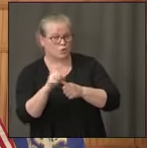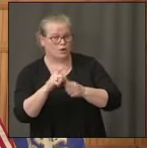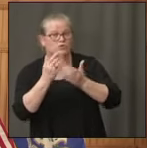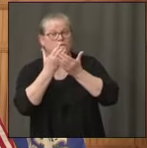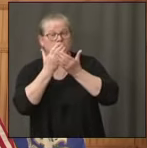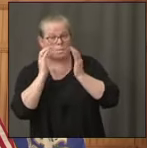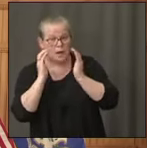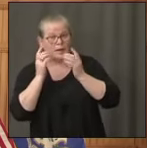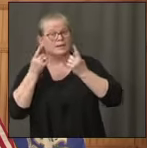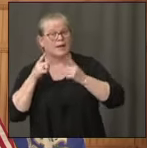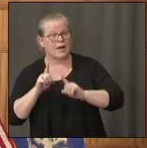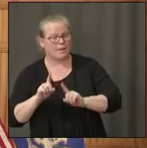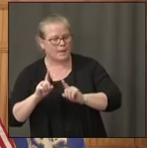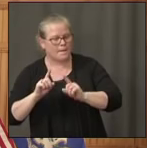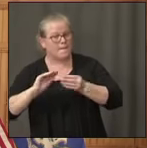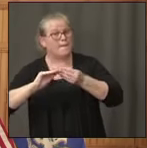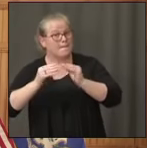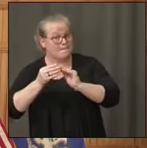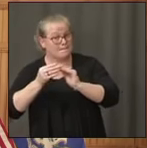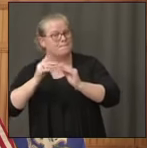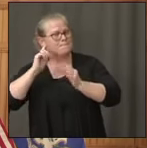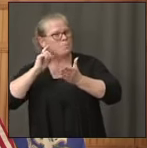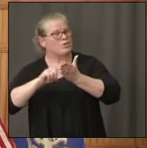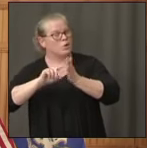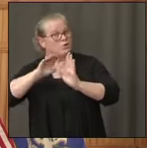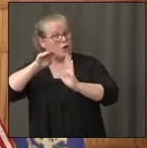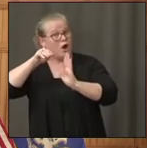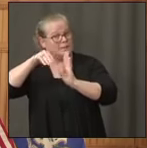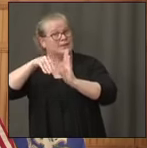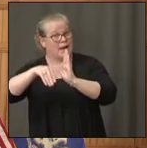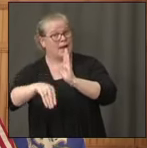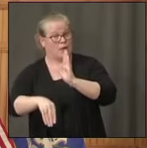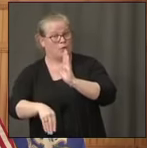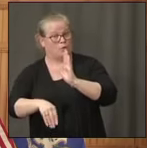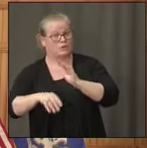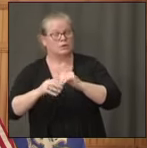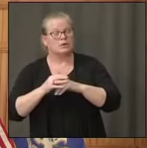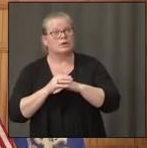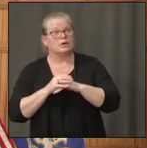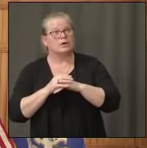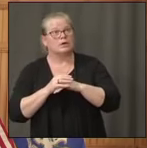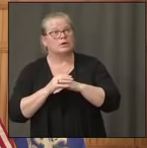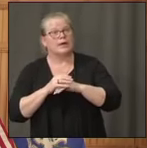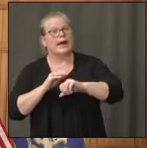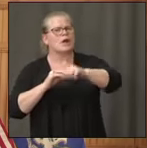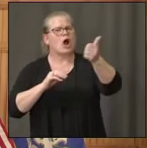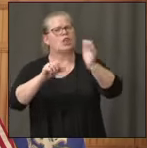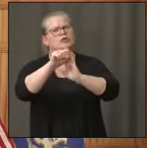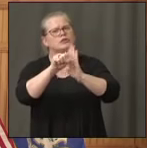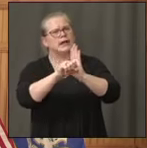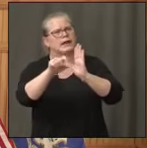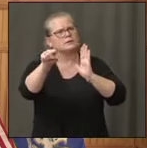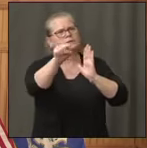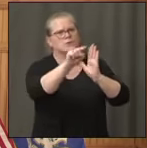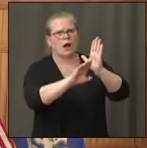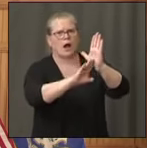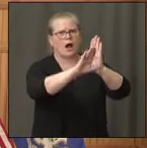comparative to the peak and compared to other states, and as the state reopens, we've seen kind of anecdotally that people